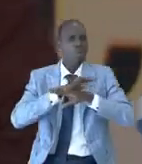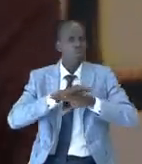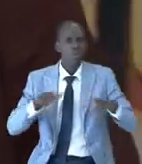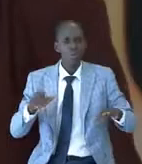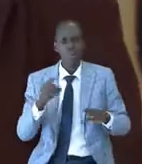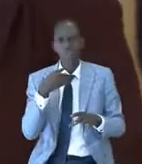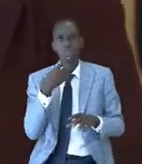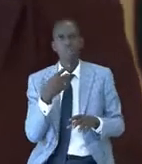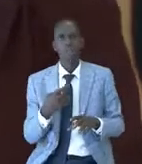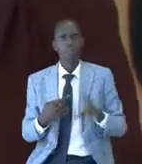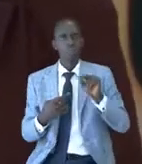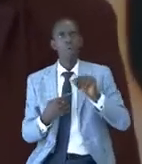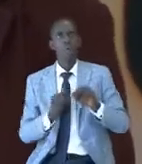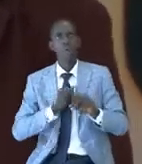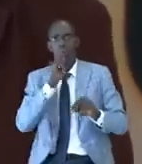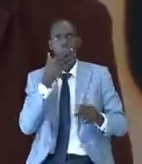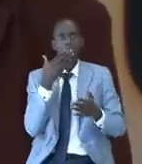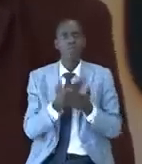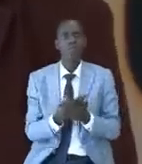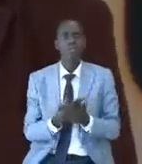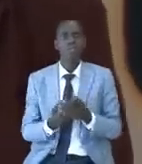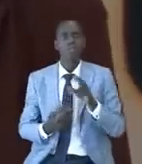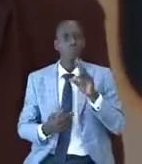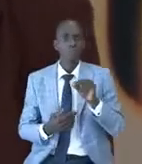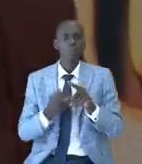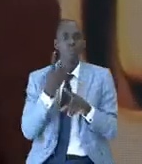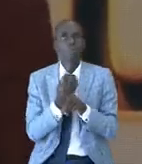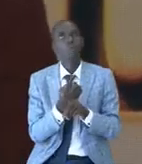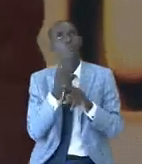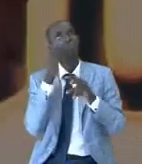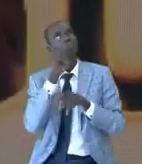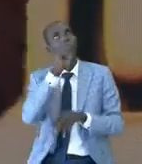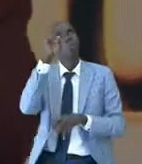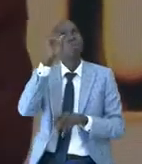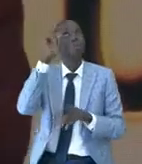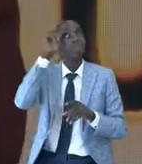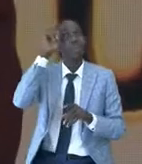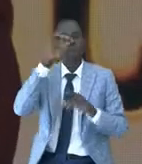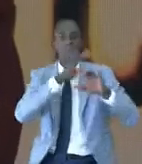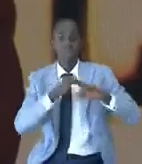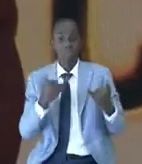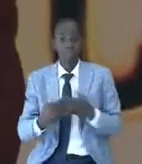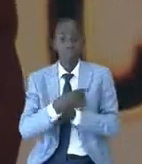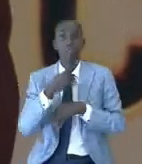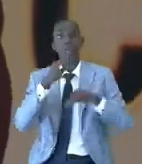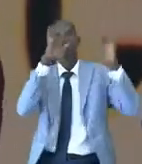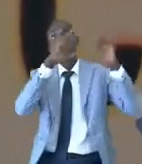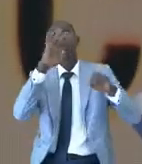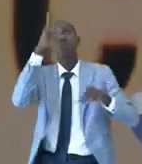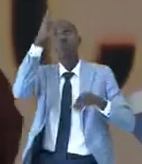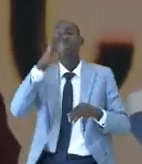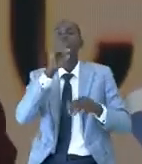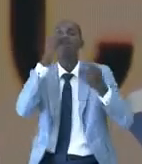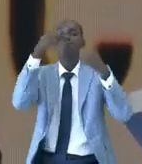say, no, I am good. Just behold his mercy. And today, the mercy of God is coming to you. Amen.